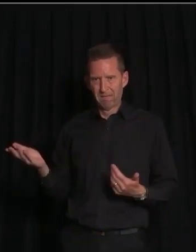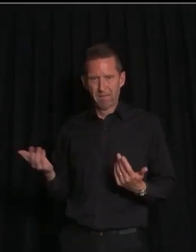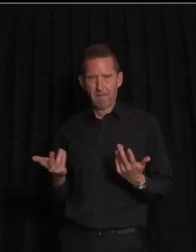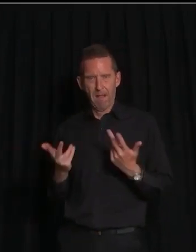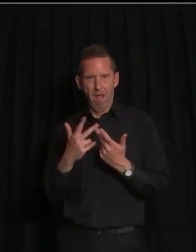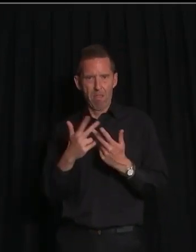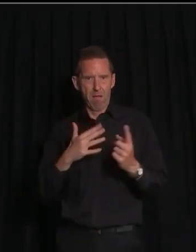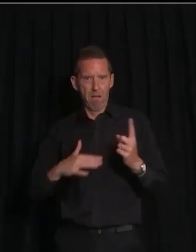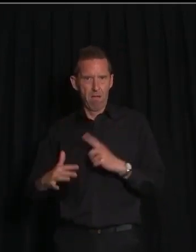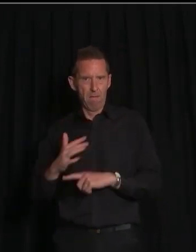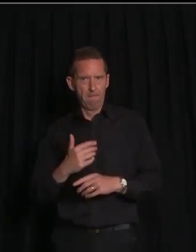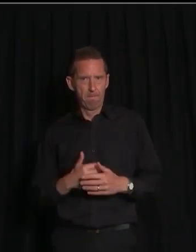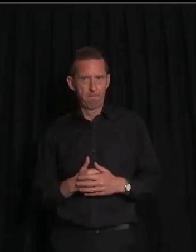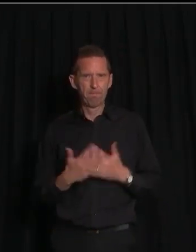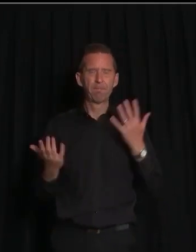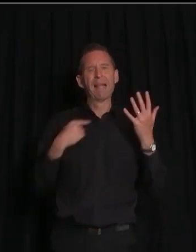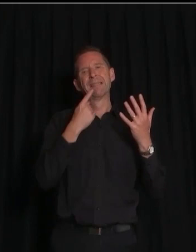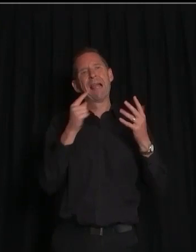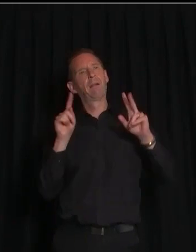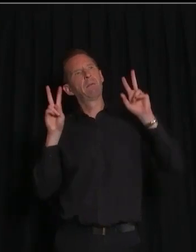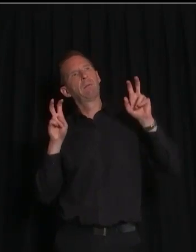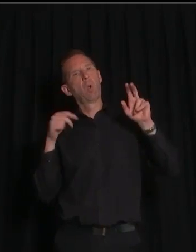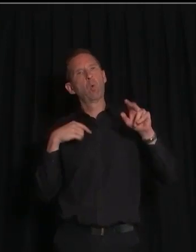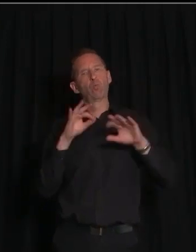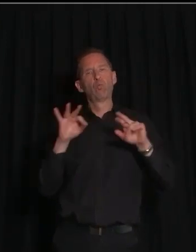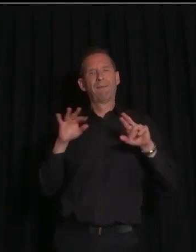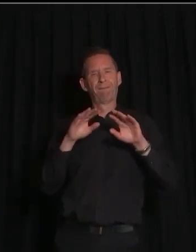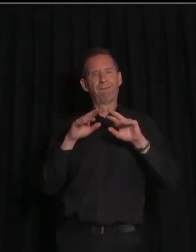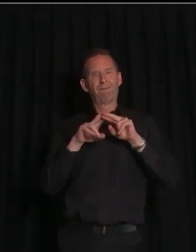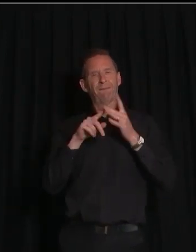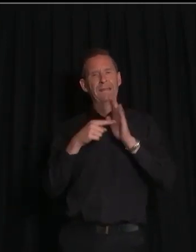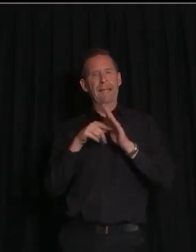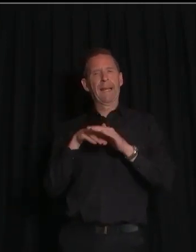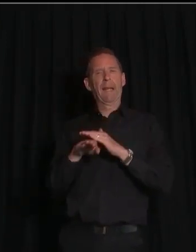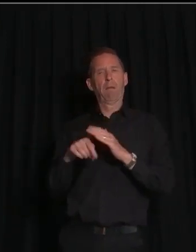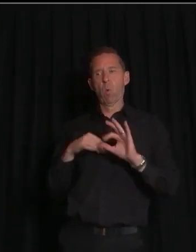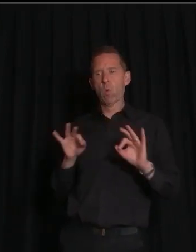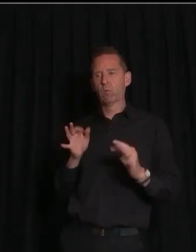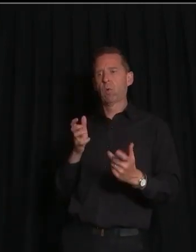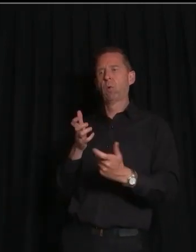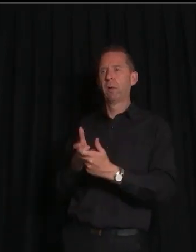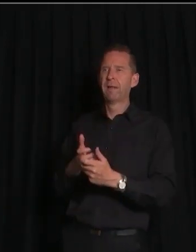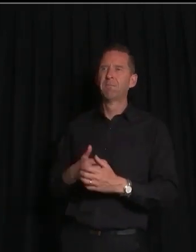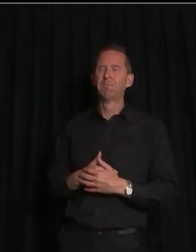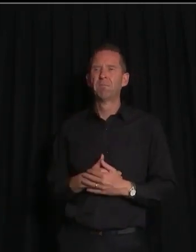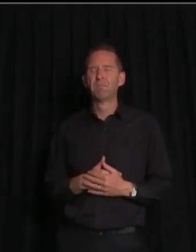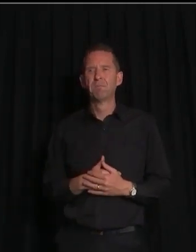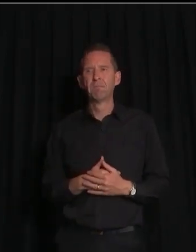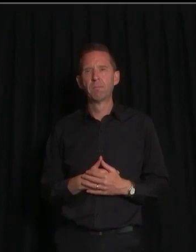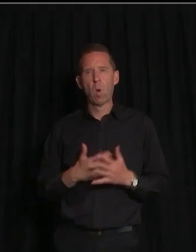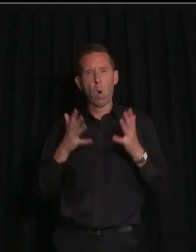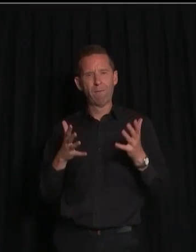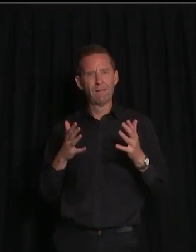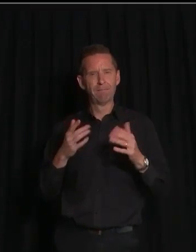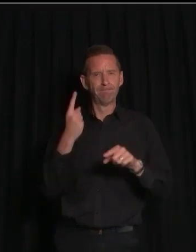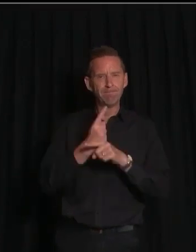well, I say we don't fit in, but there's a lot of hard conversations going